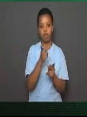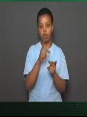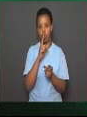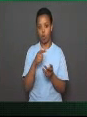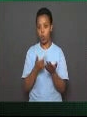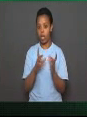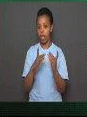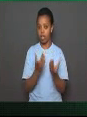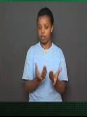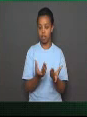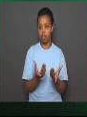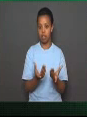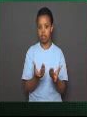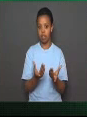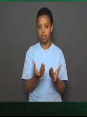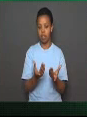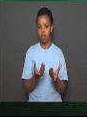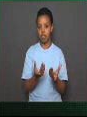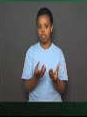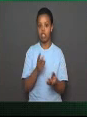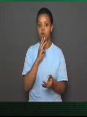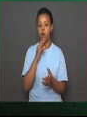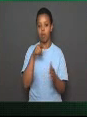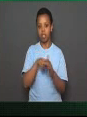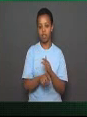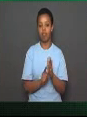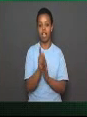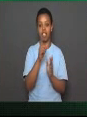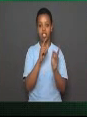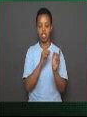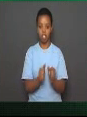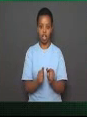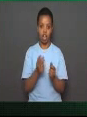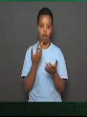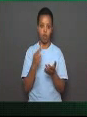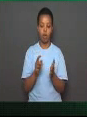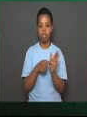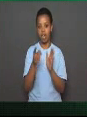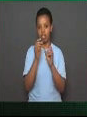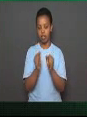region can be submerged underwater or exposed.